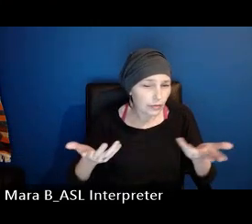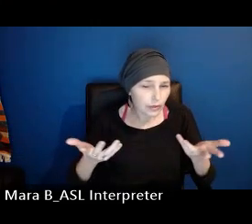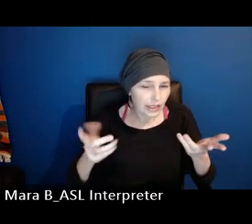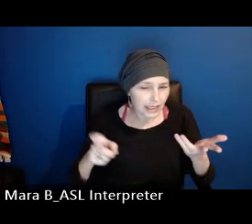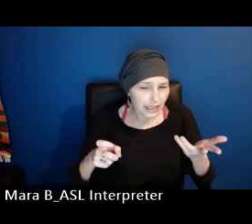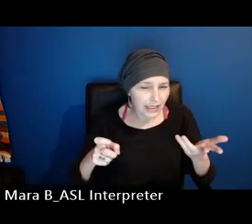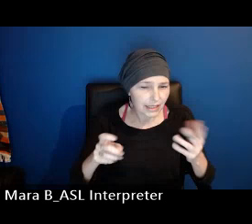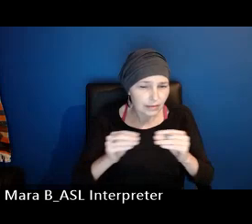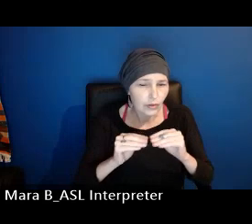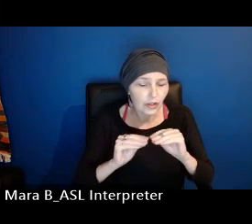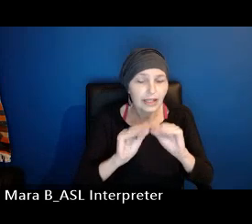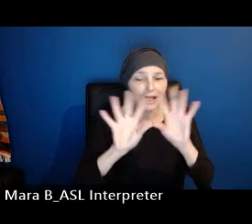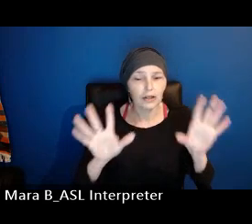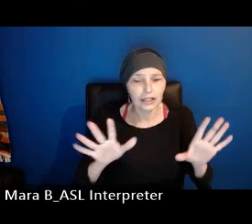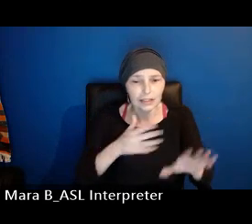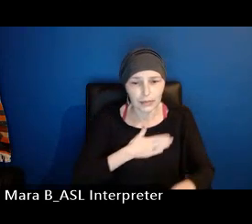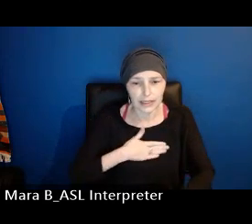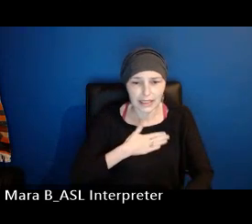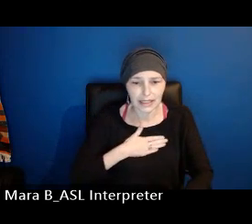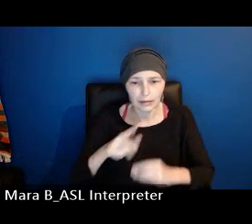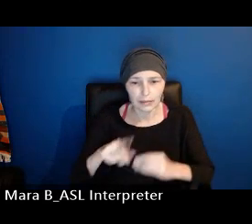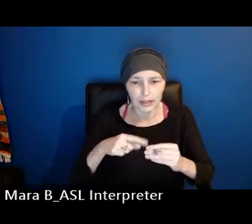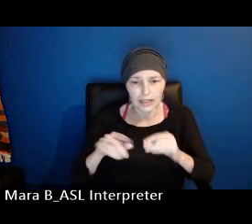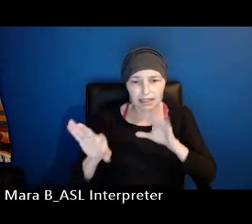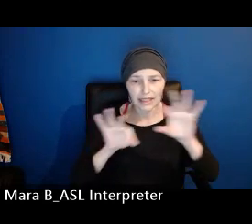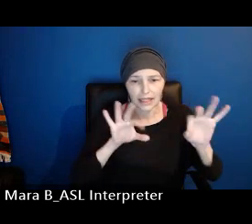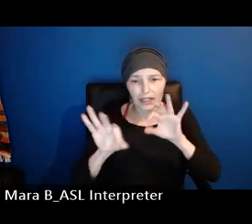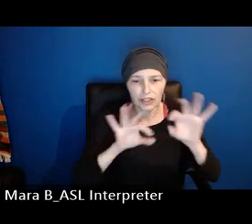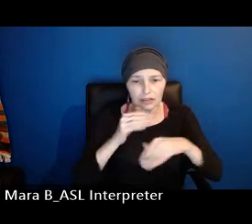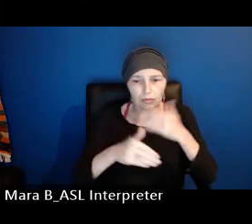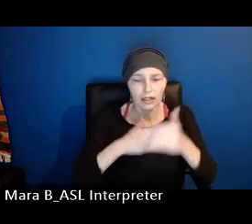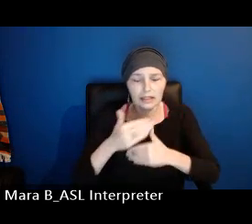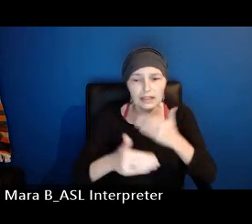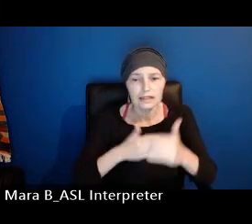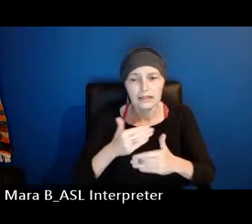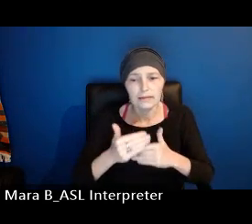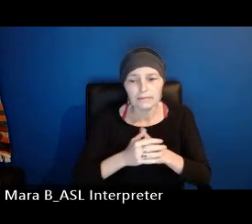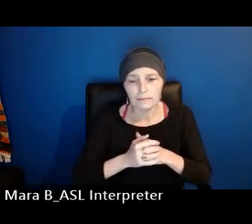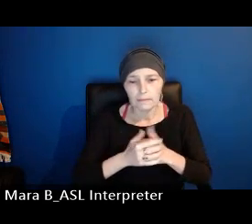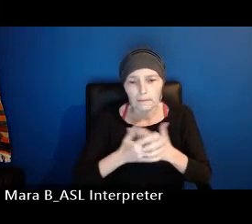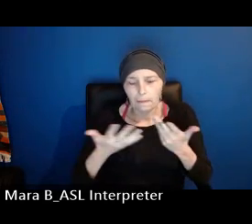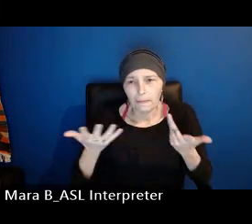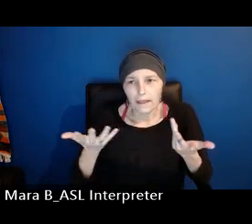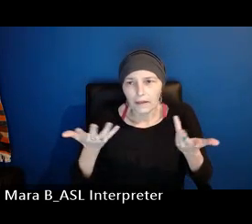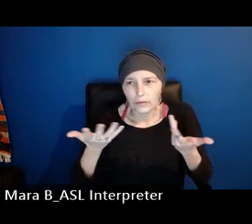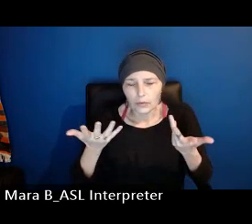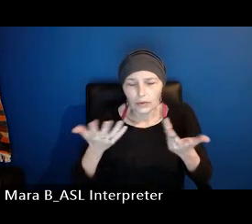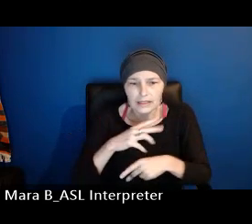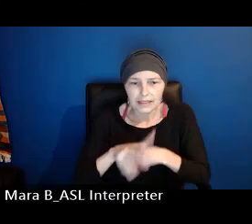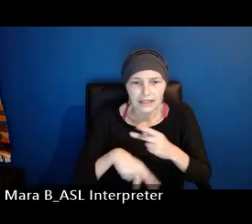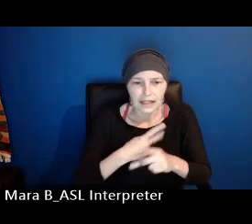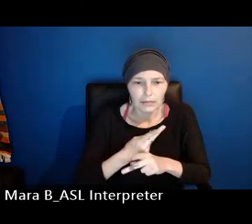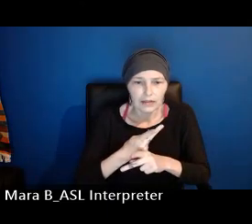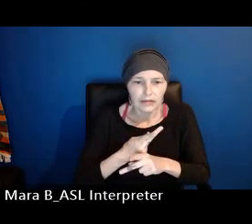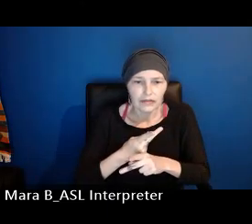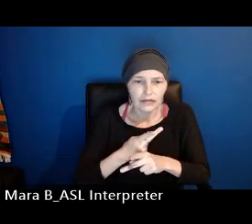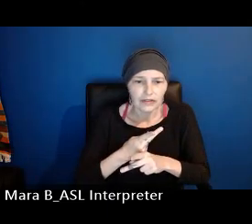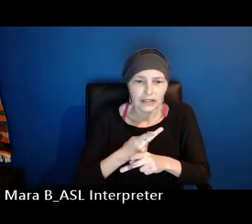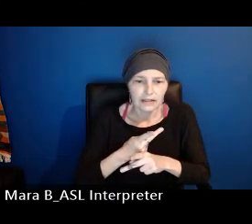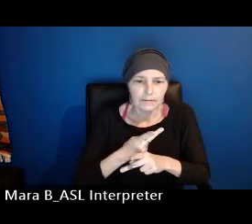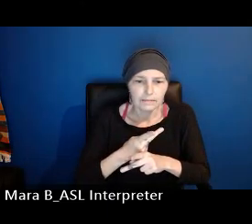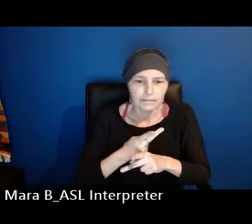on how that selection process will work and what kind of local knowledge or energy